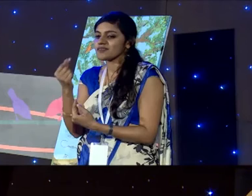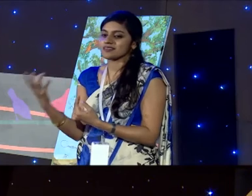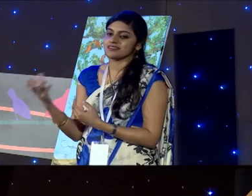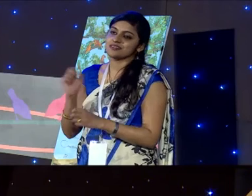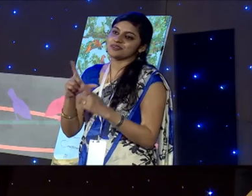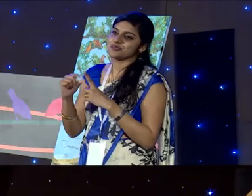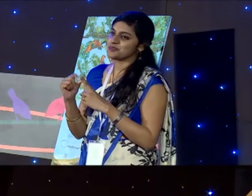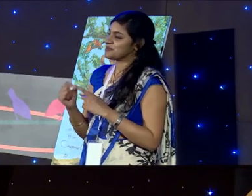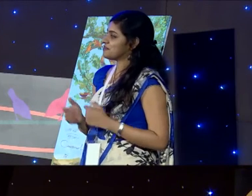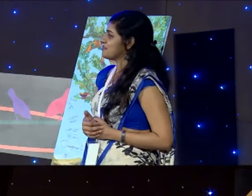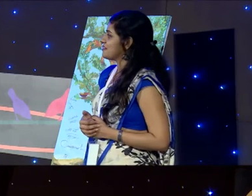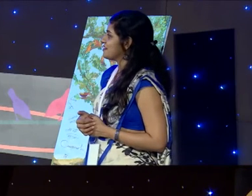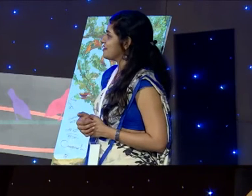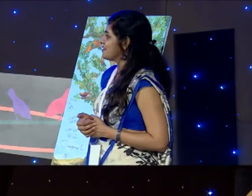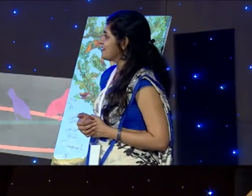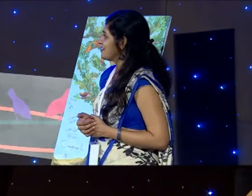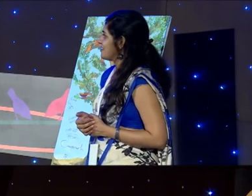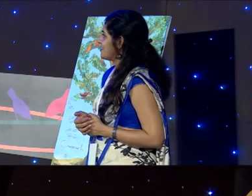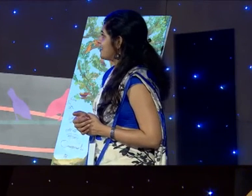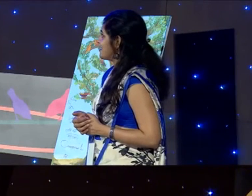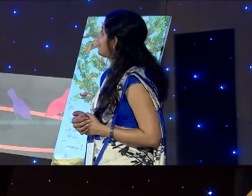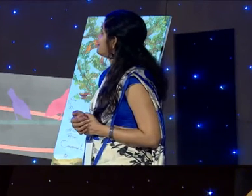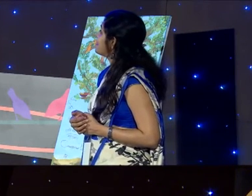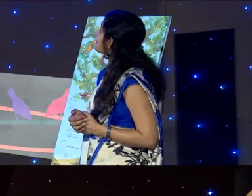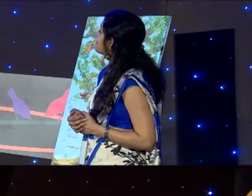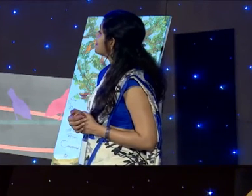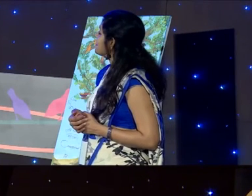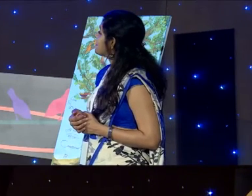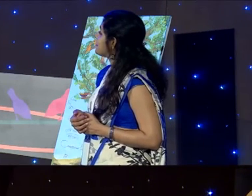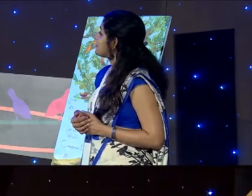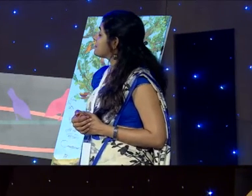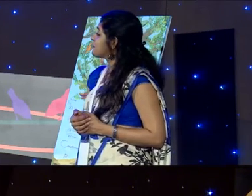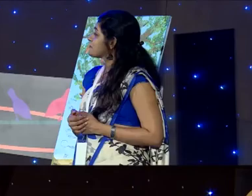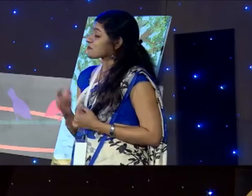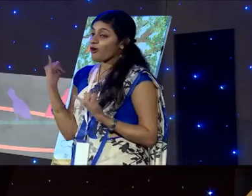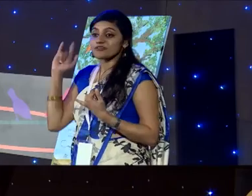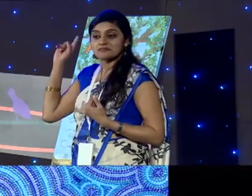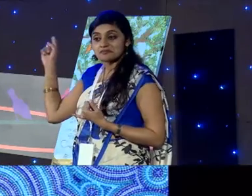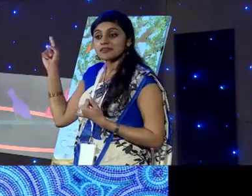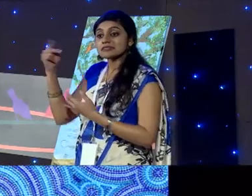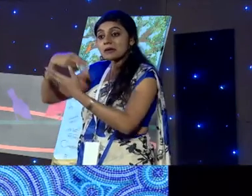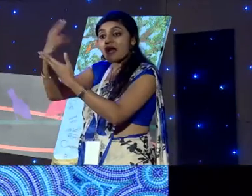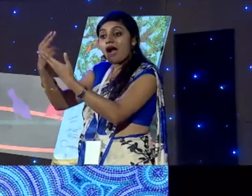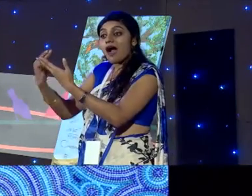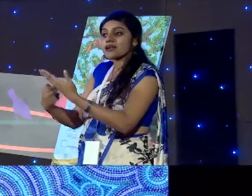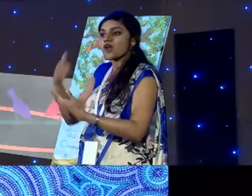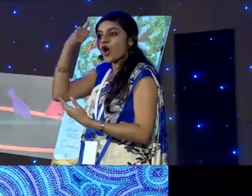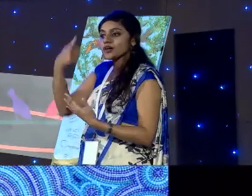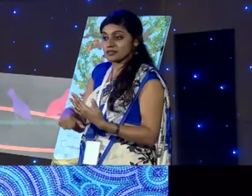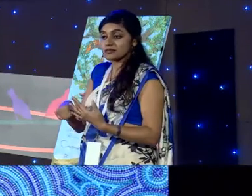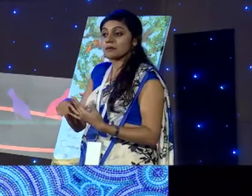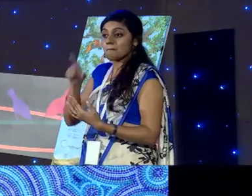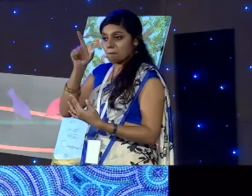And actually that talent is often manifested in fantastic art. This is a picture by a man with